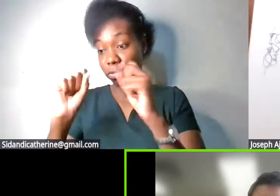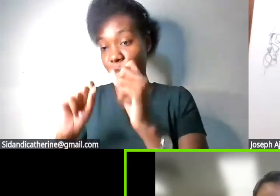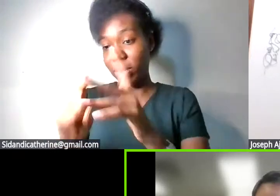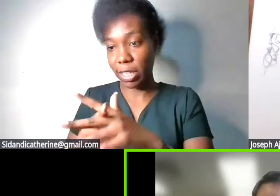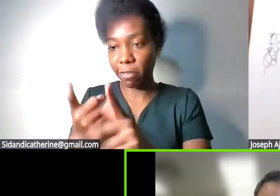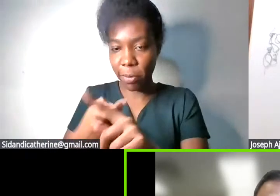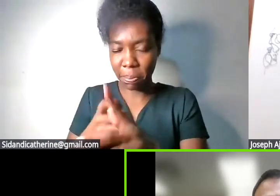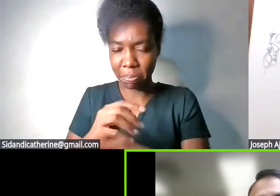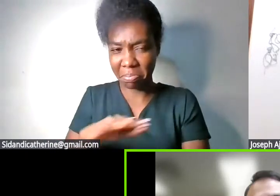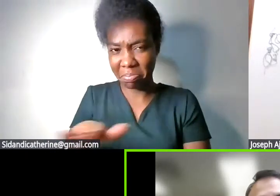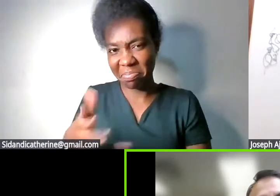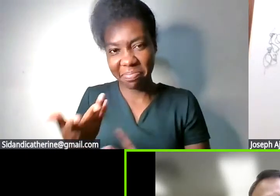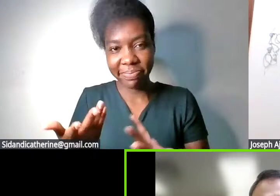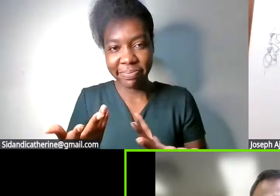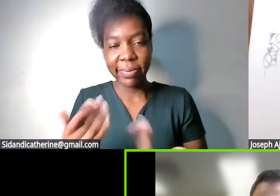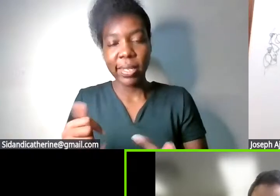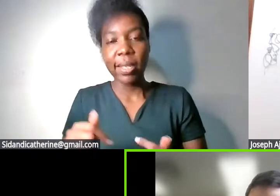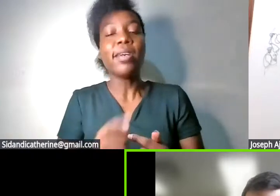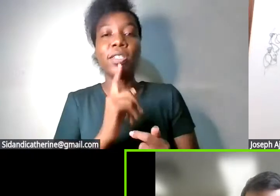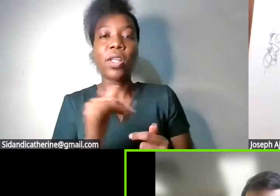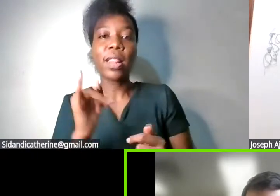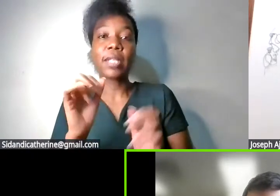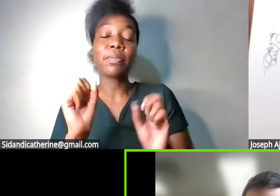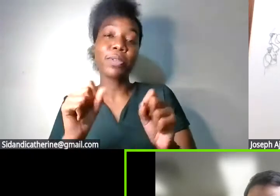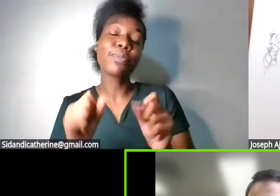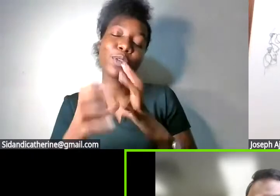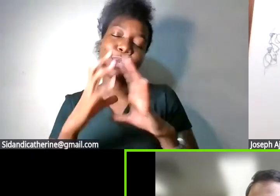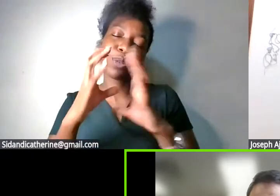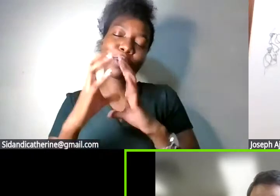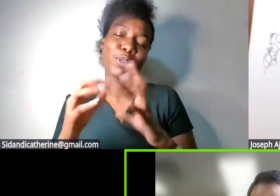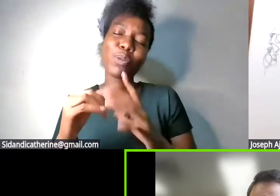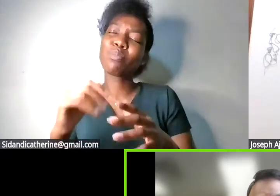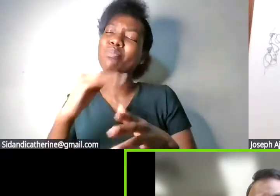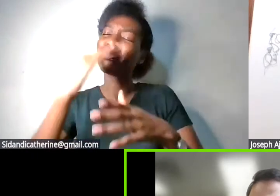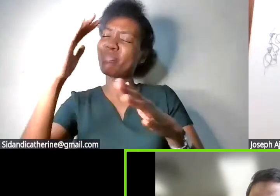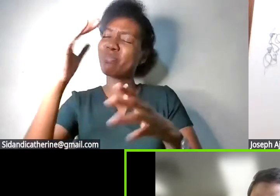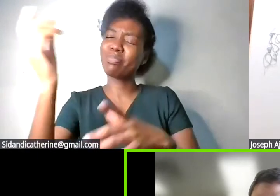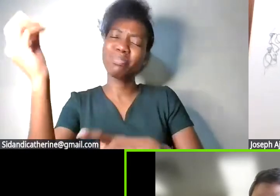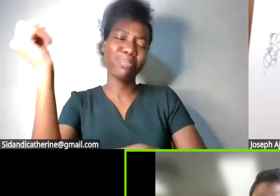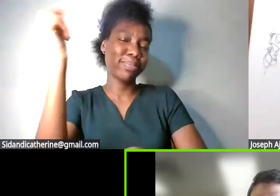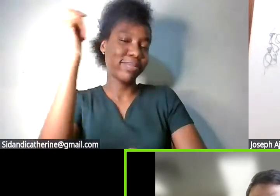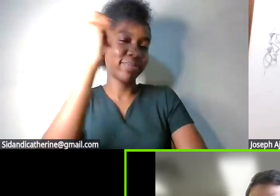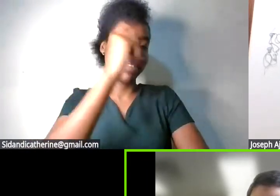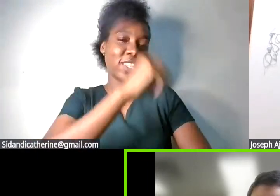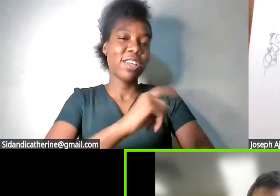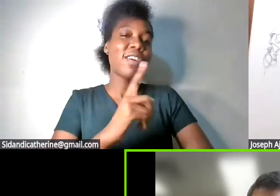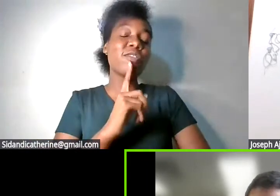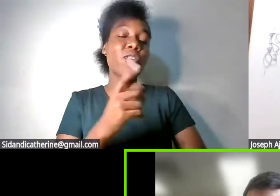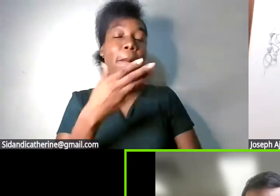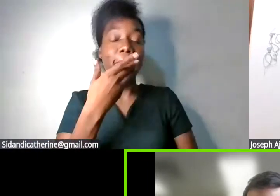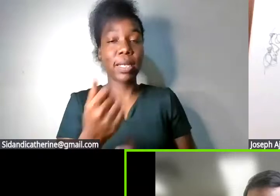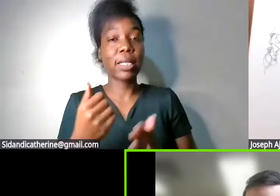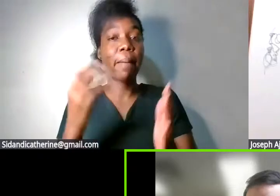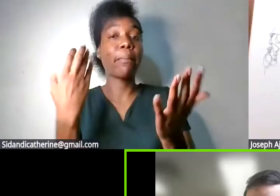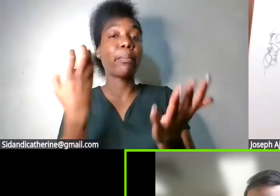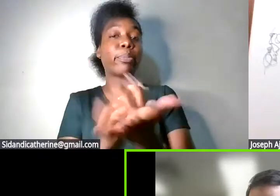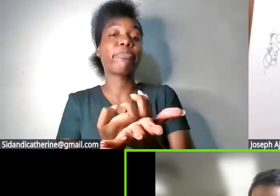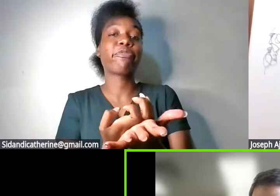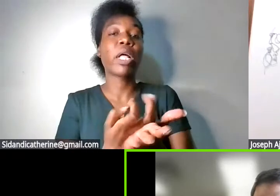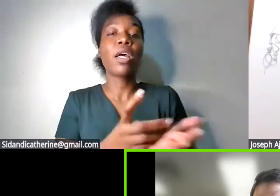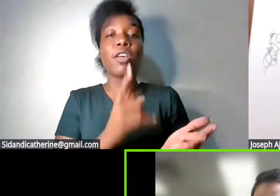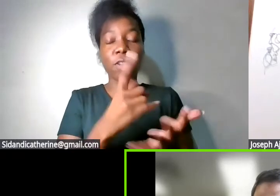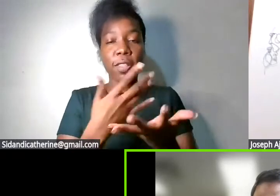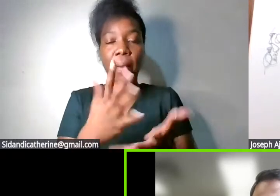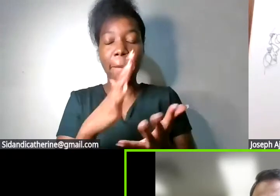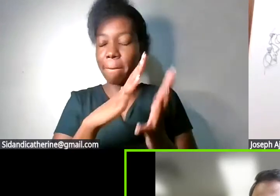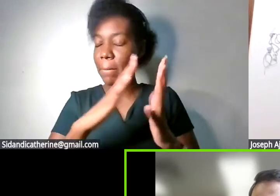Now, of course, I can talk about this all day and it's not going to mean a thing unless I can prove it, right? So one of the biggest things that we do here at